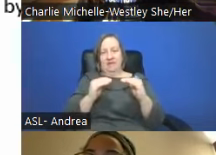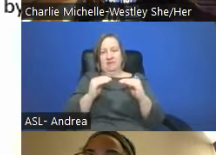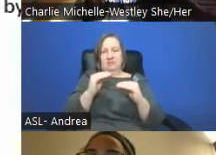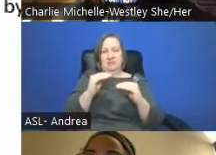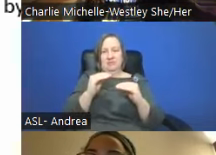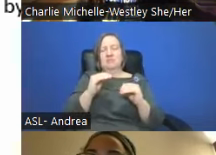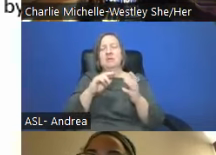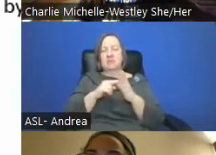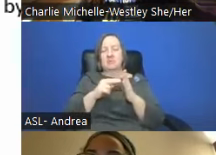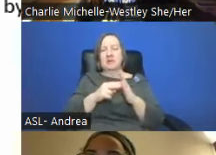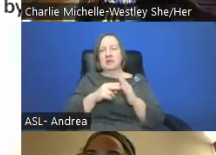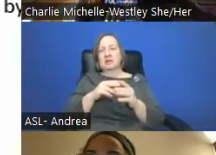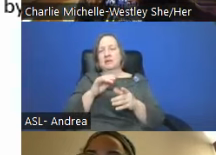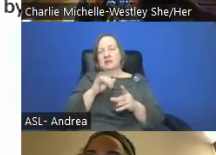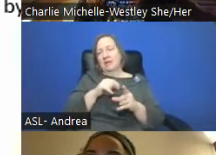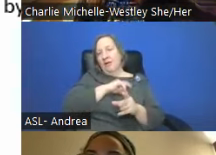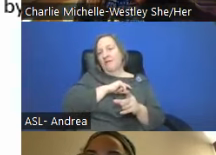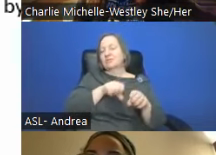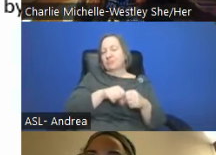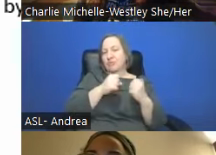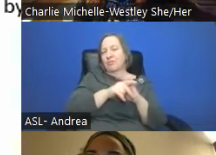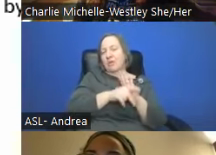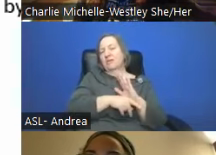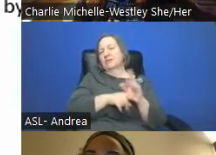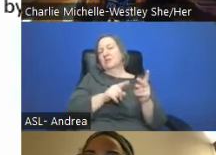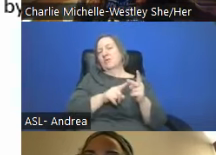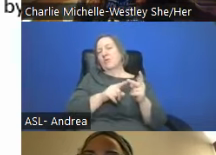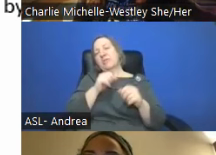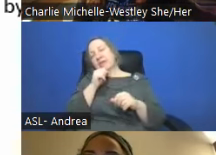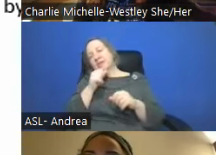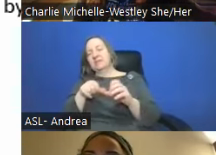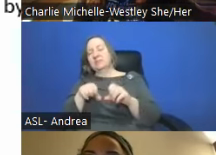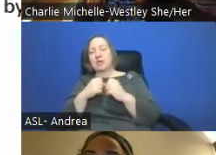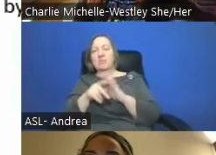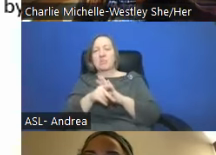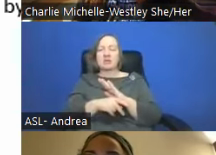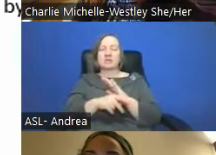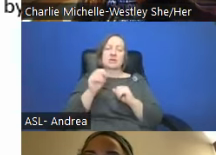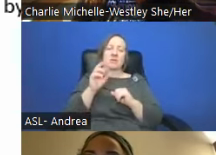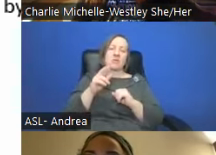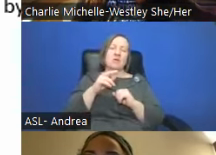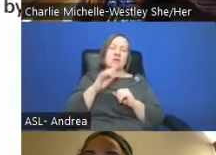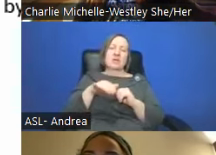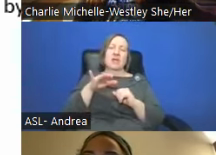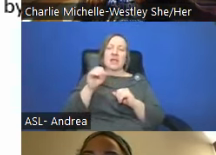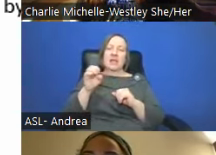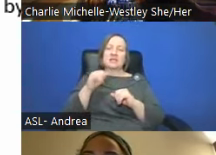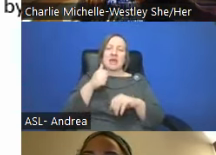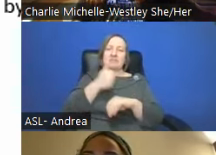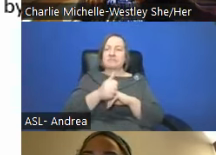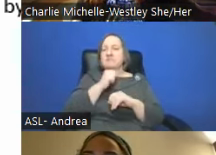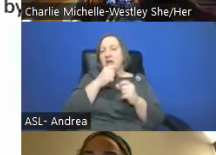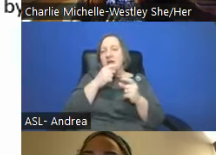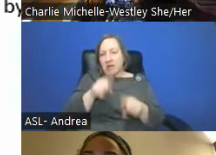the either the officer violated policy, the officer didn't violate policy, or that the case, the allegation didn't